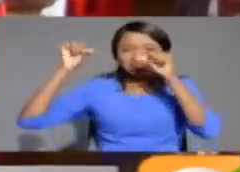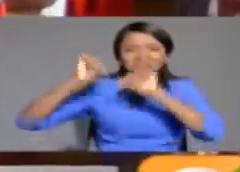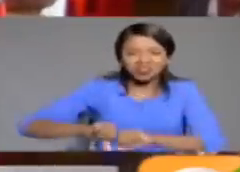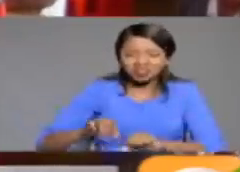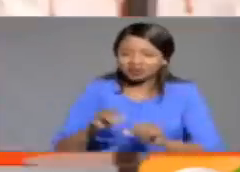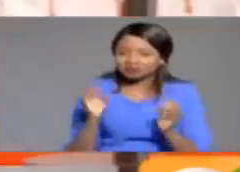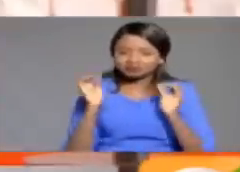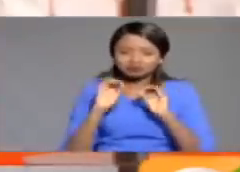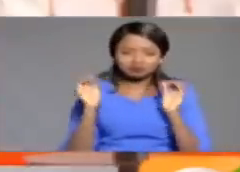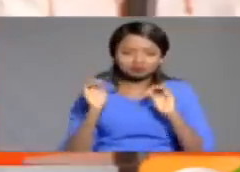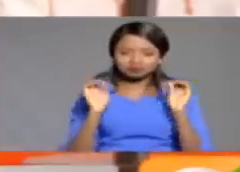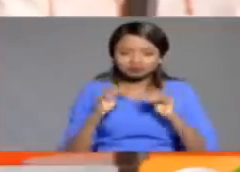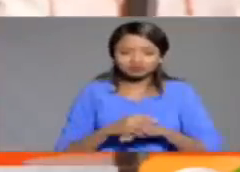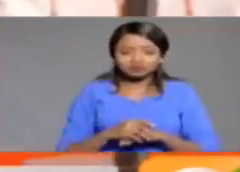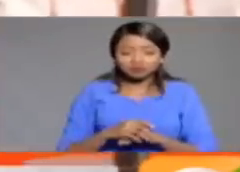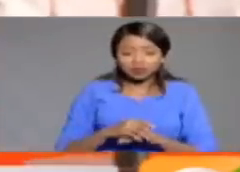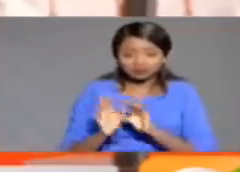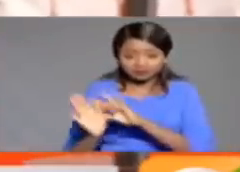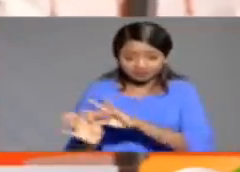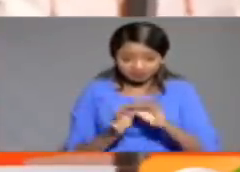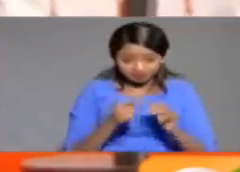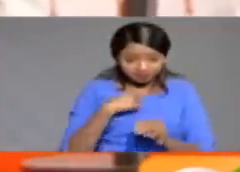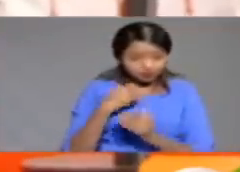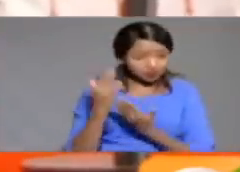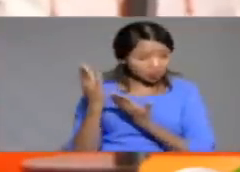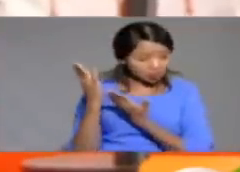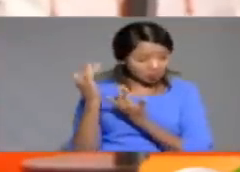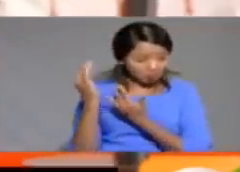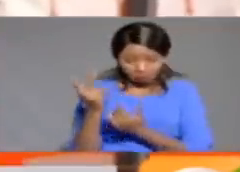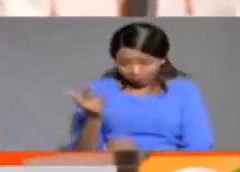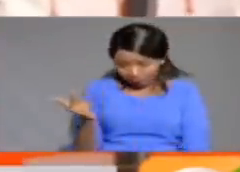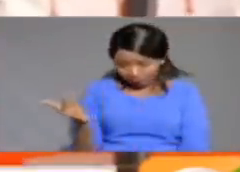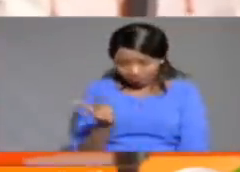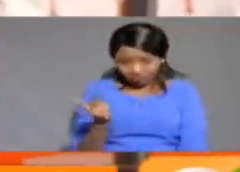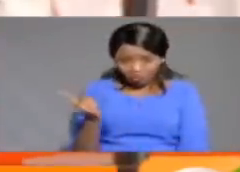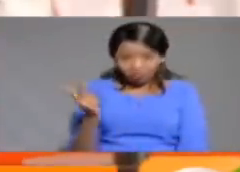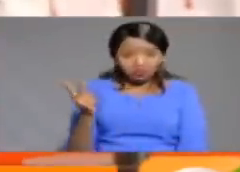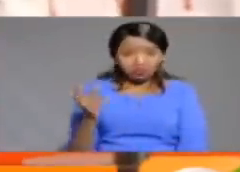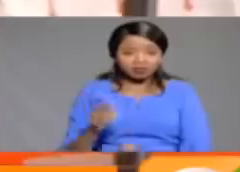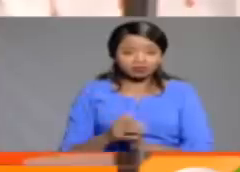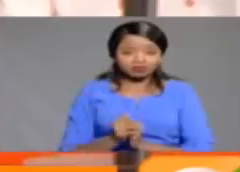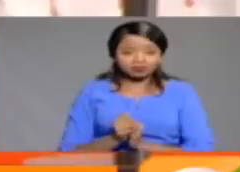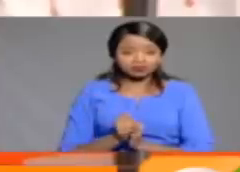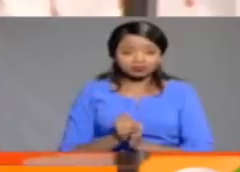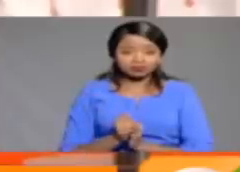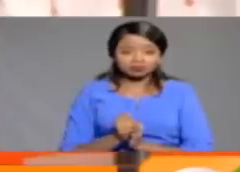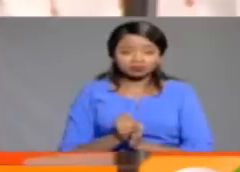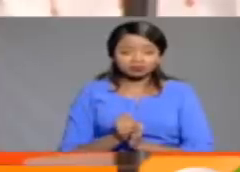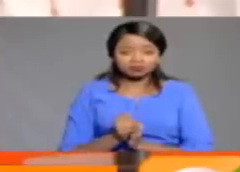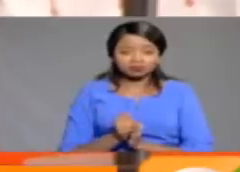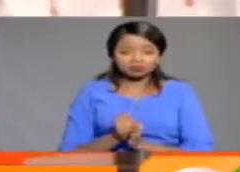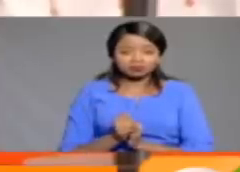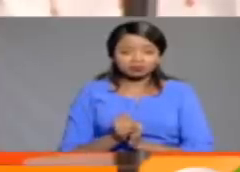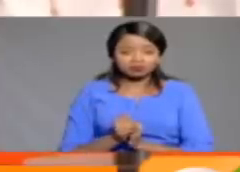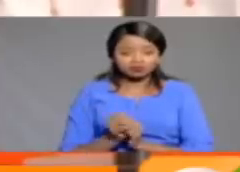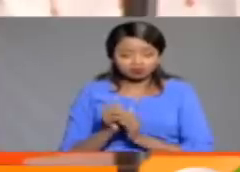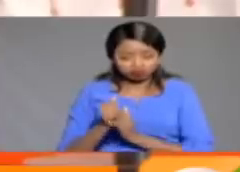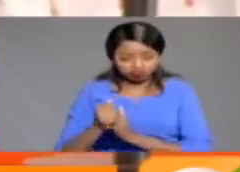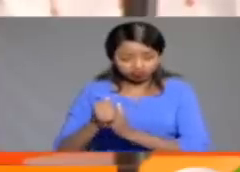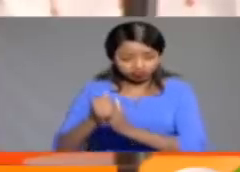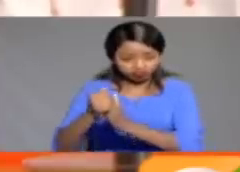and trust that you and Raila Amolo Odinga will be guided towards giving us a